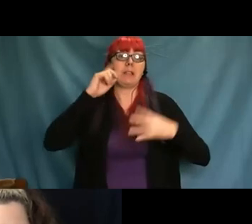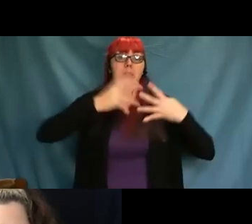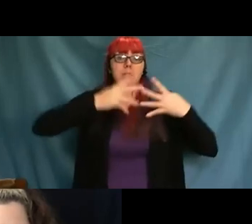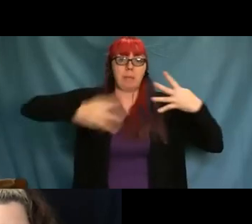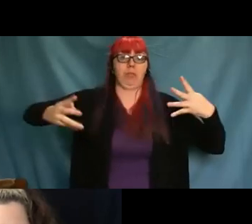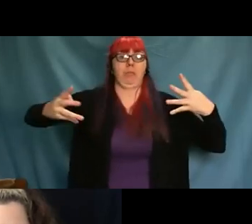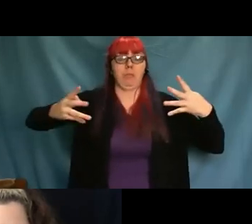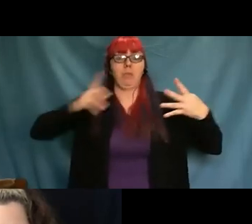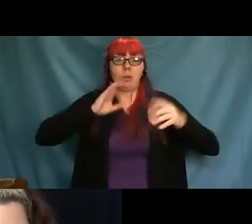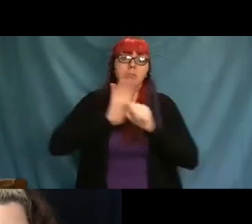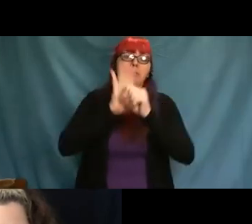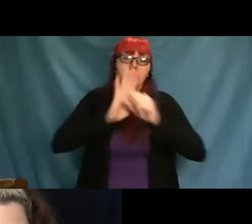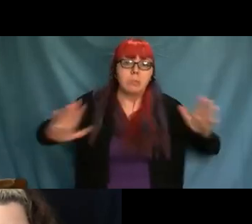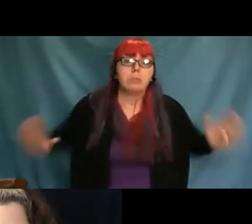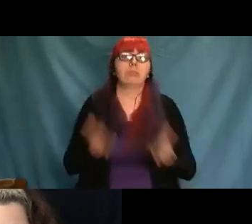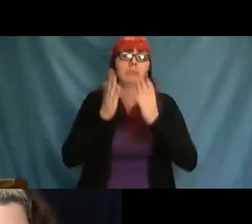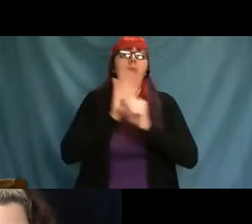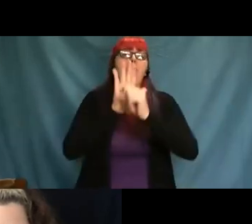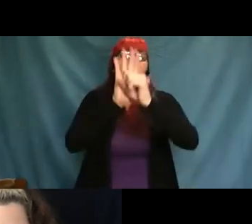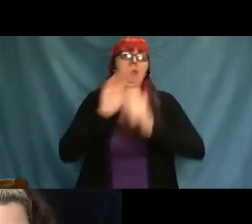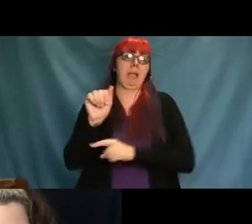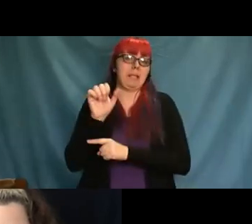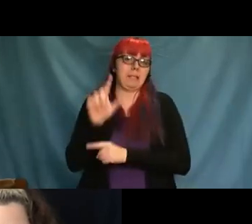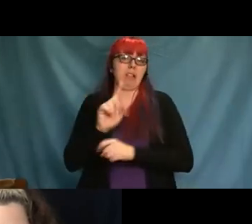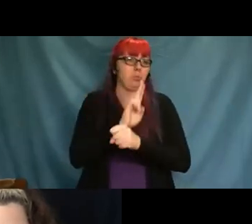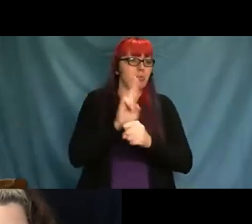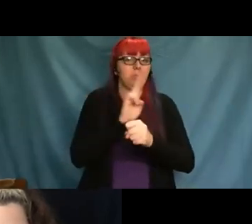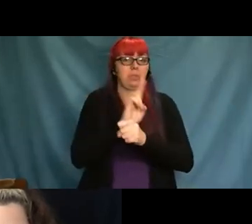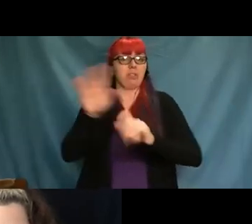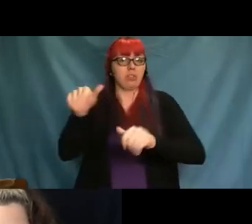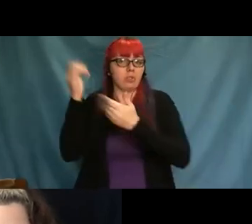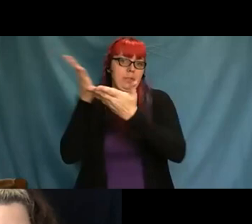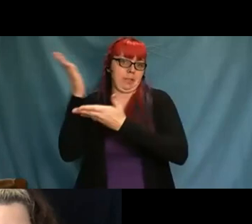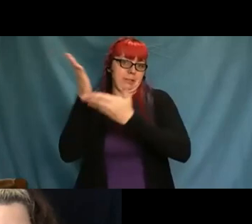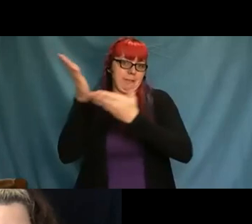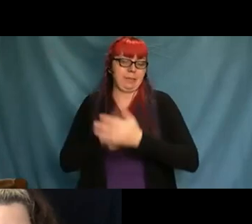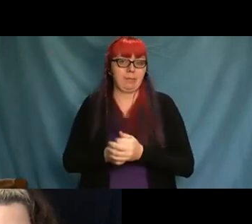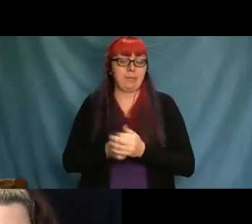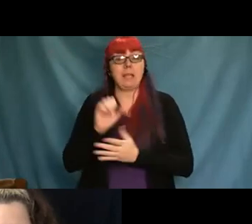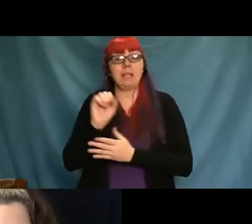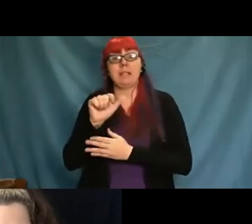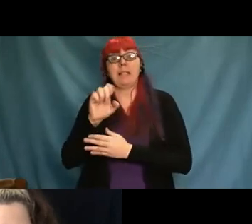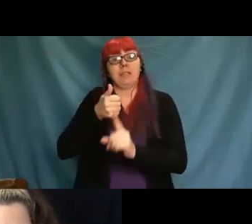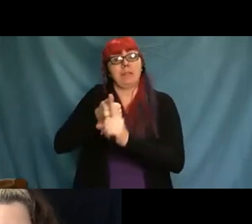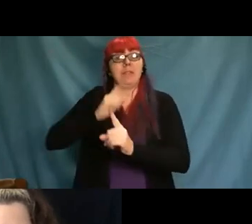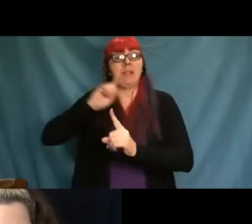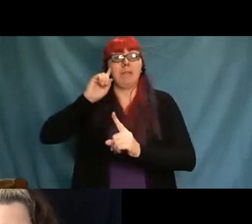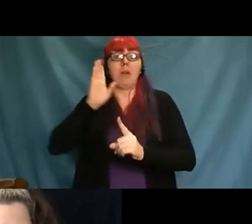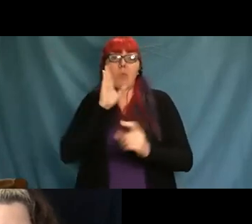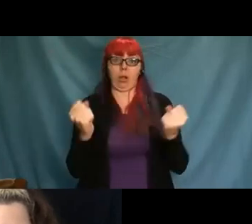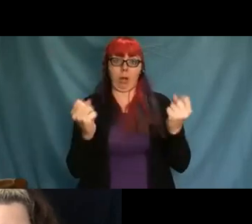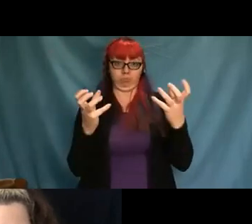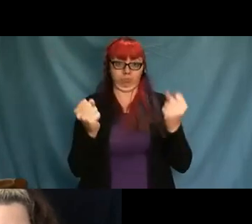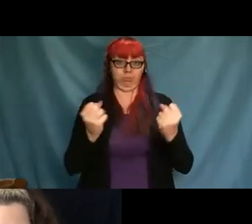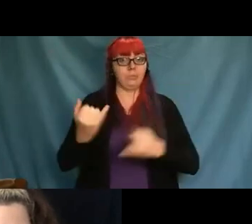ASL. And Sage is deaf and will be signing today as they present, and Amanda and Carmel will